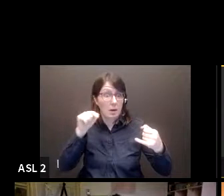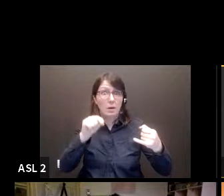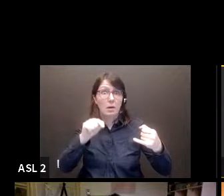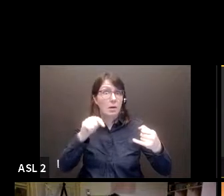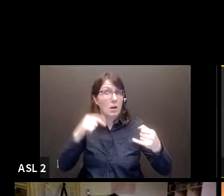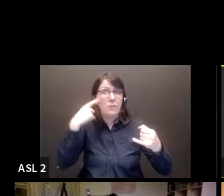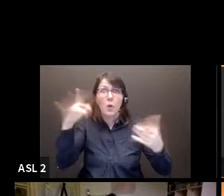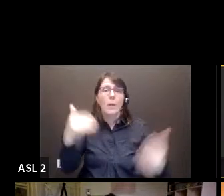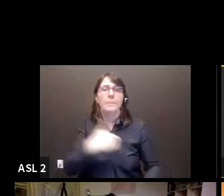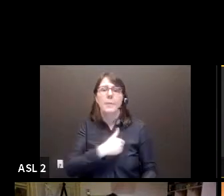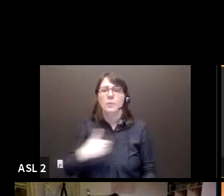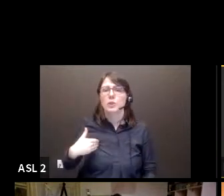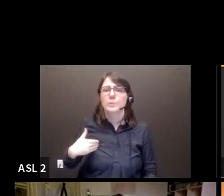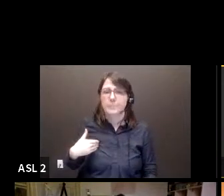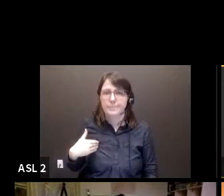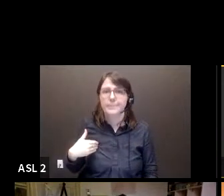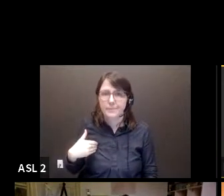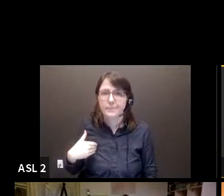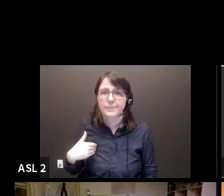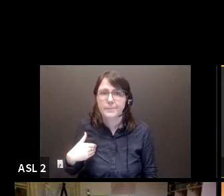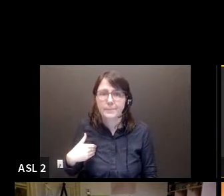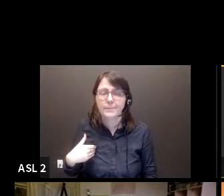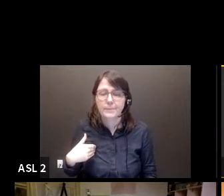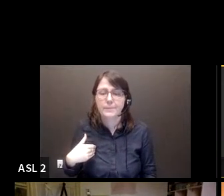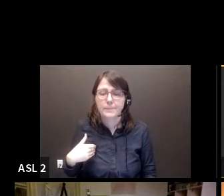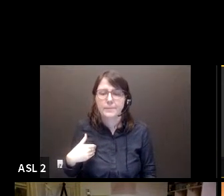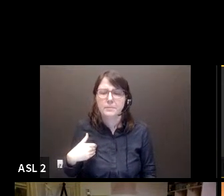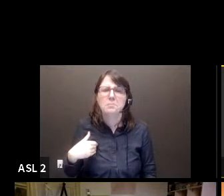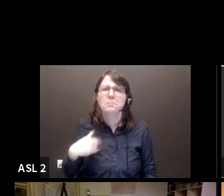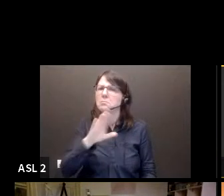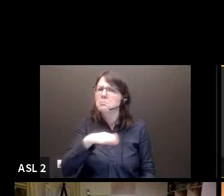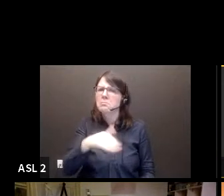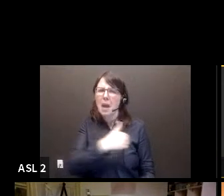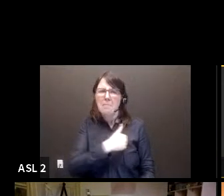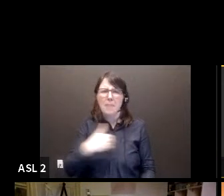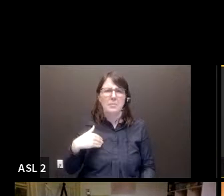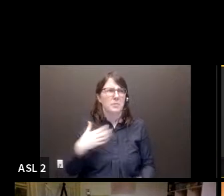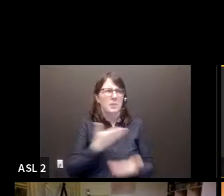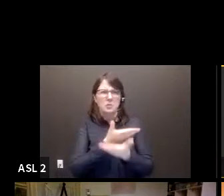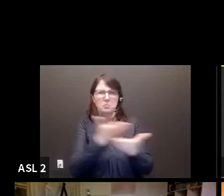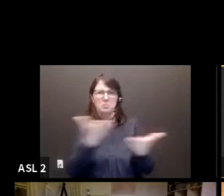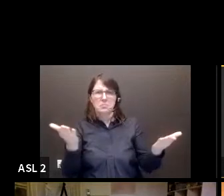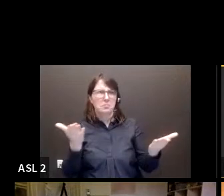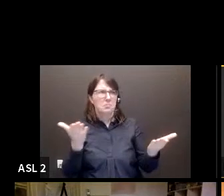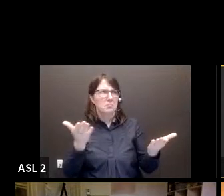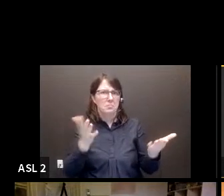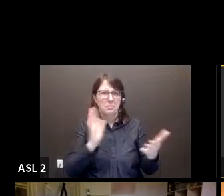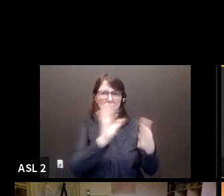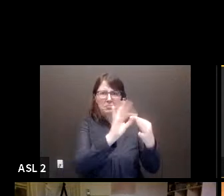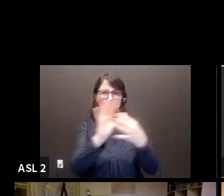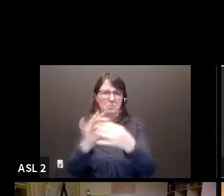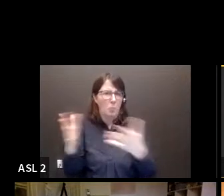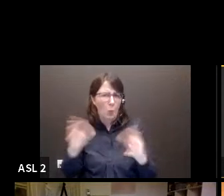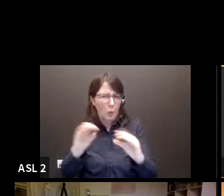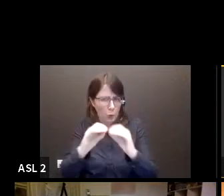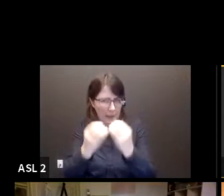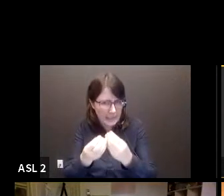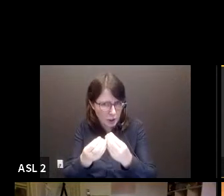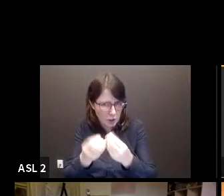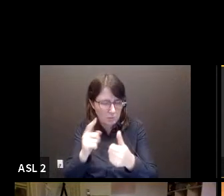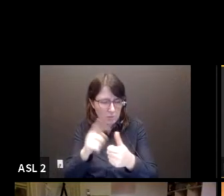to memberships and we'd like to know memberships to wear and then 60